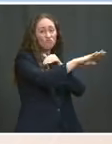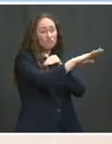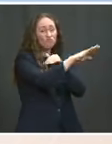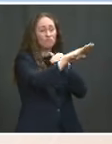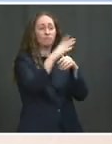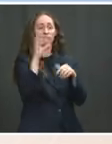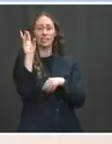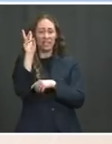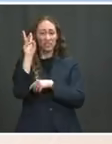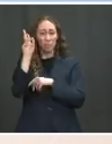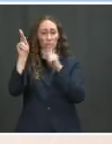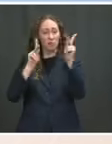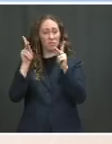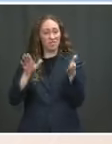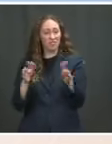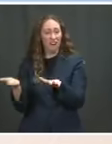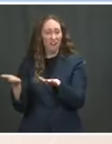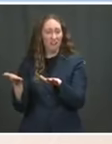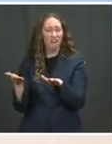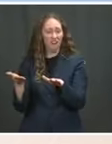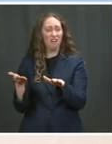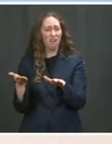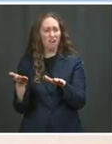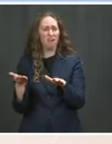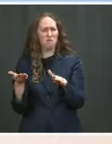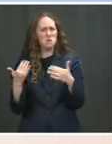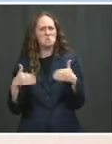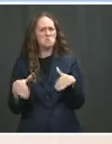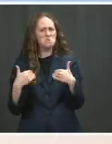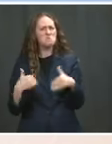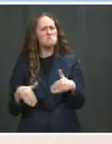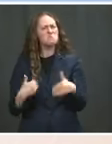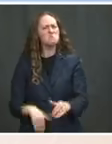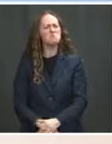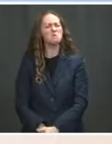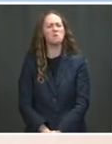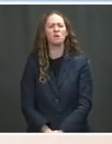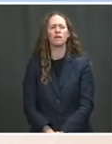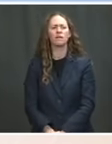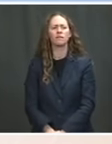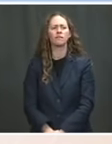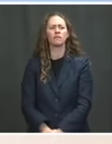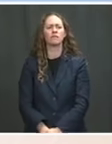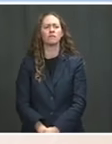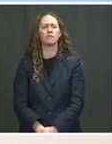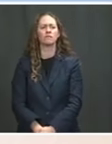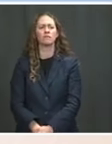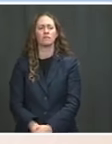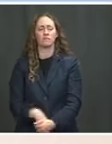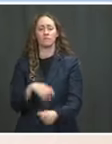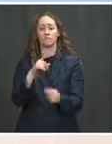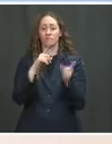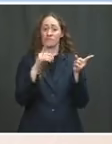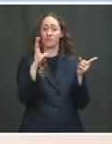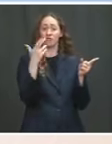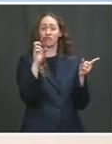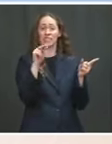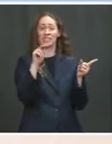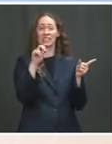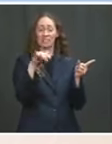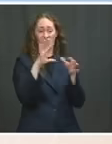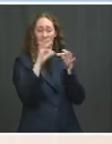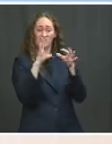any leader, regardless of party, being attacked for simply speaking the truth. And as the president said last week, it's